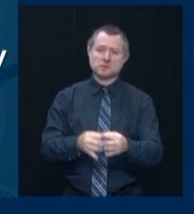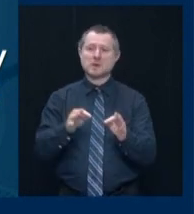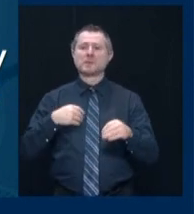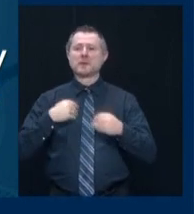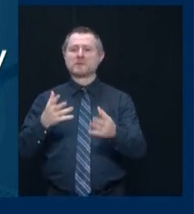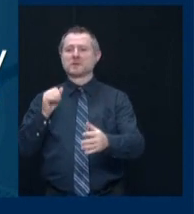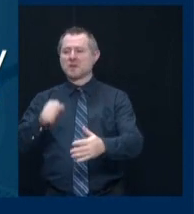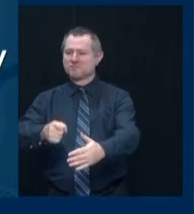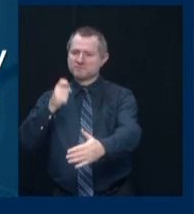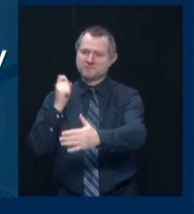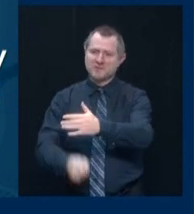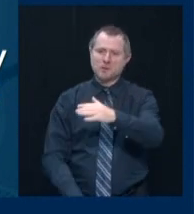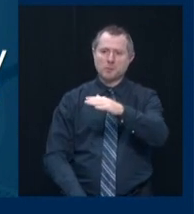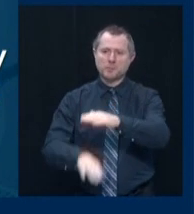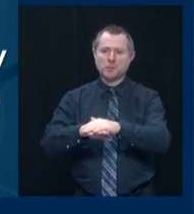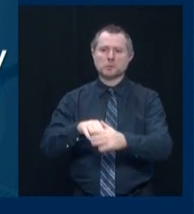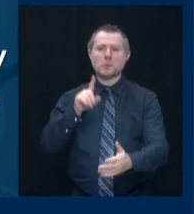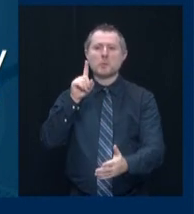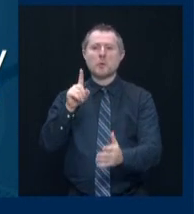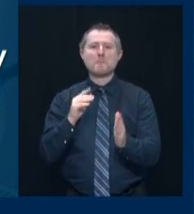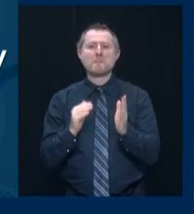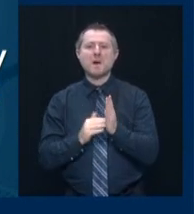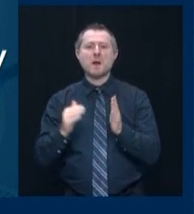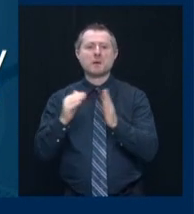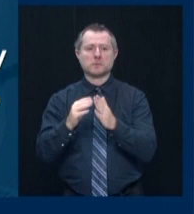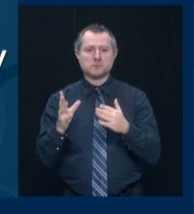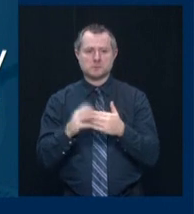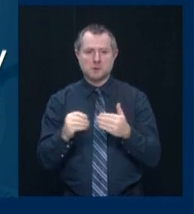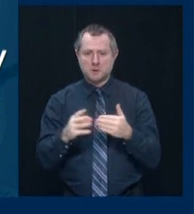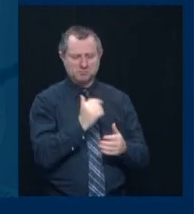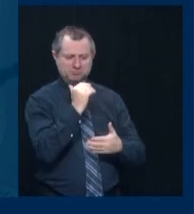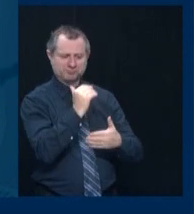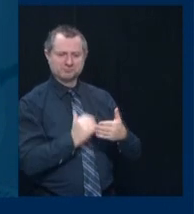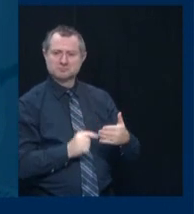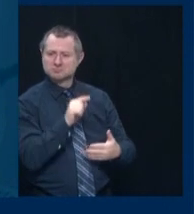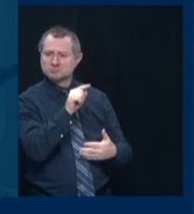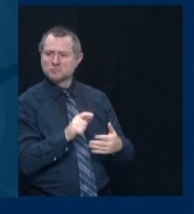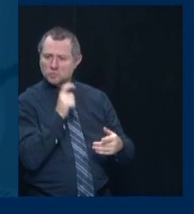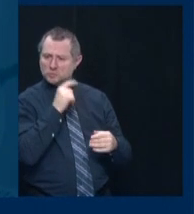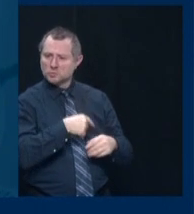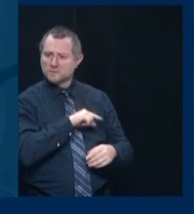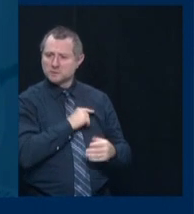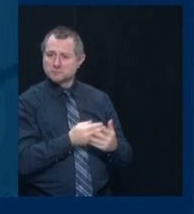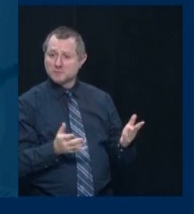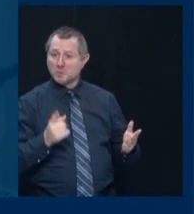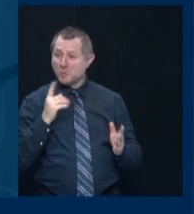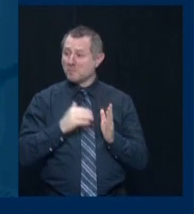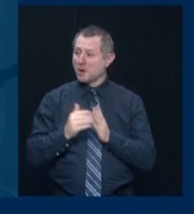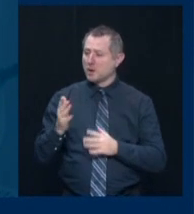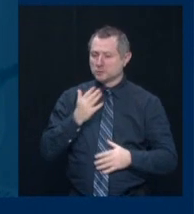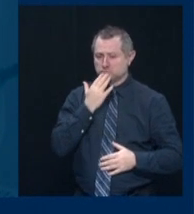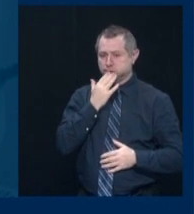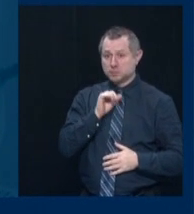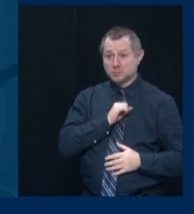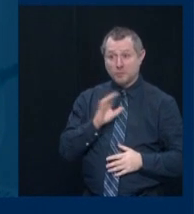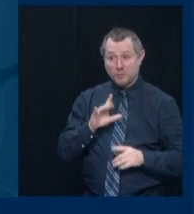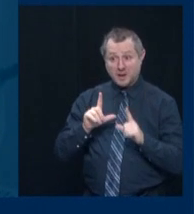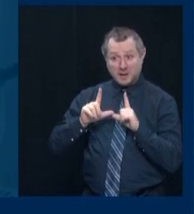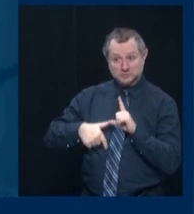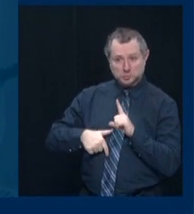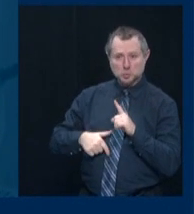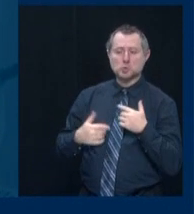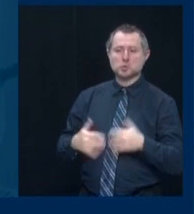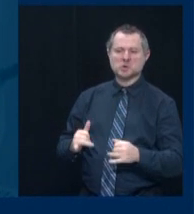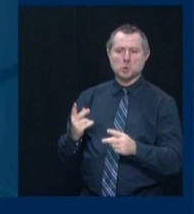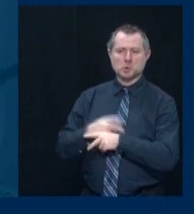fined up to $1 million and revocation of all state licenses. And that will apply to a provider, a doctor,